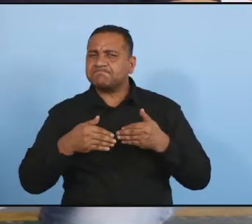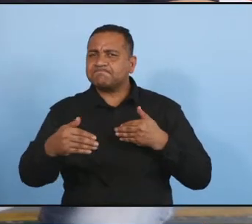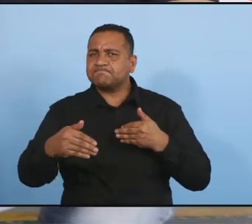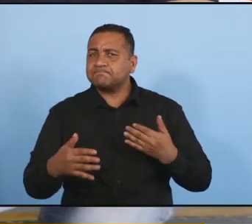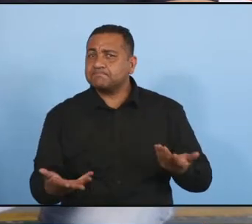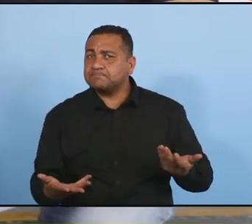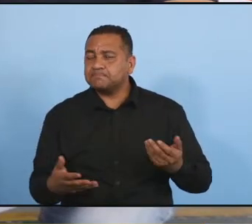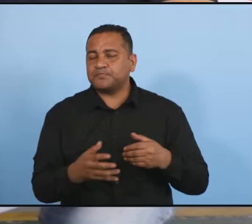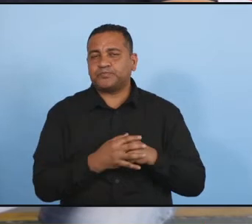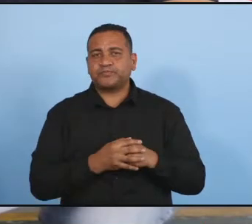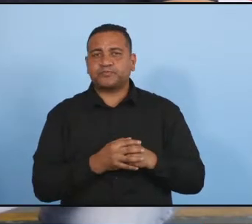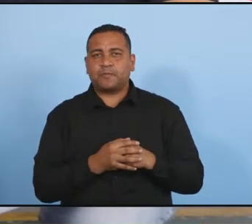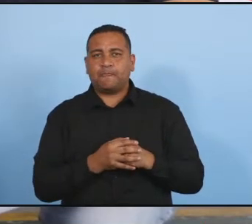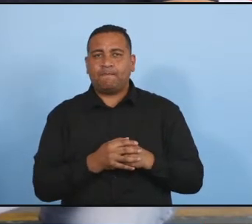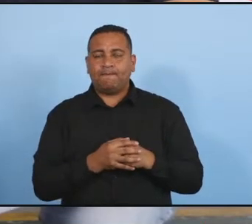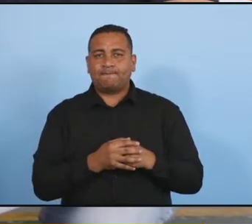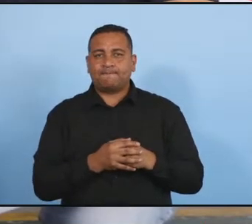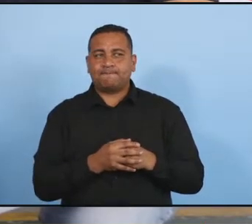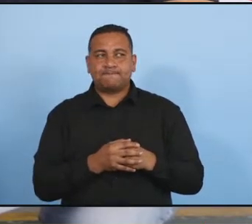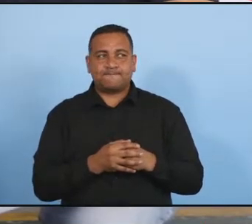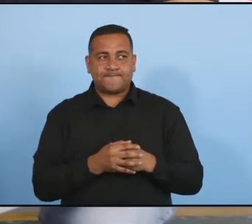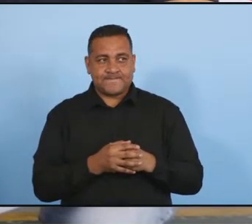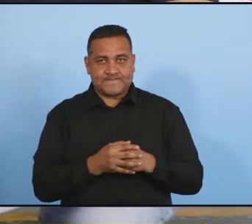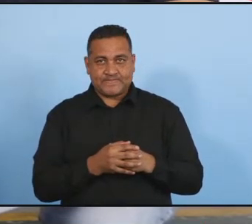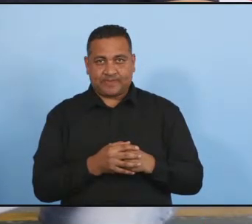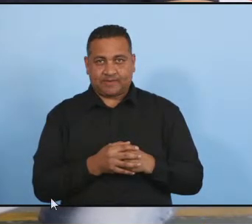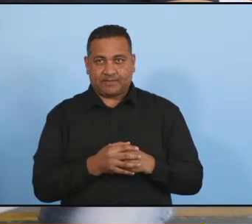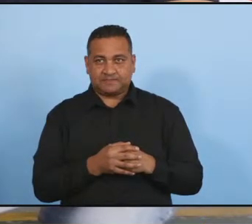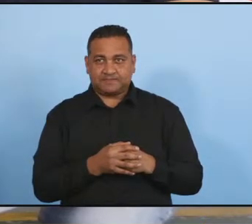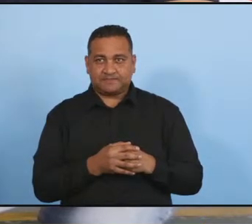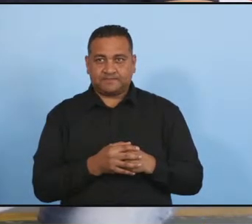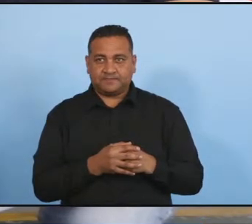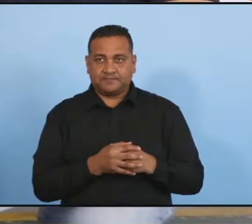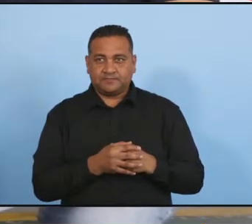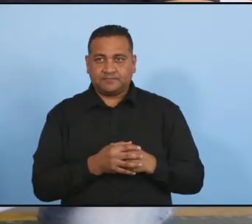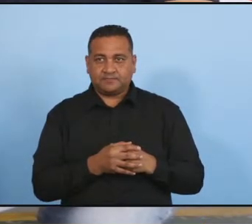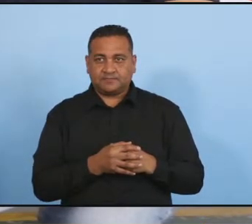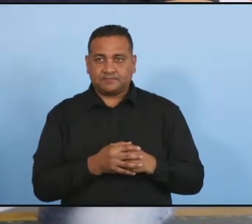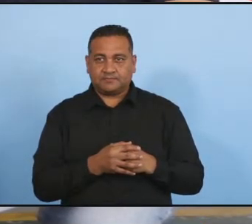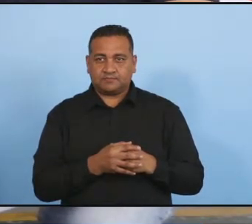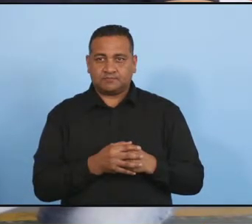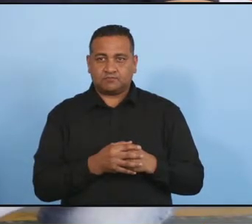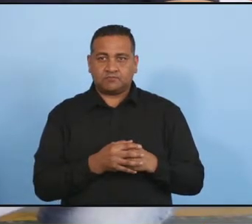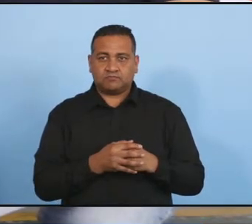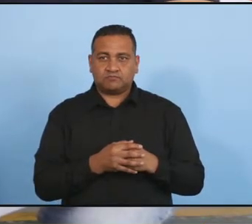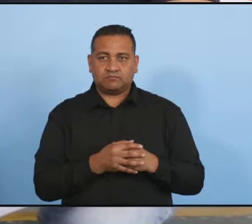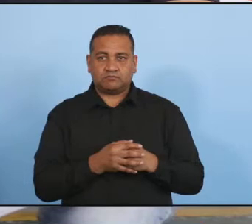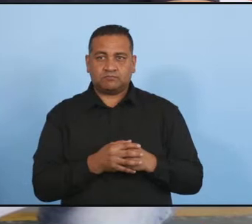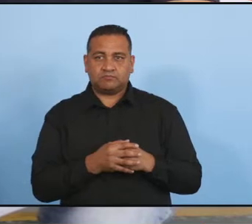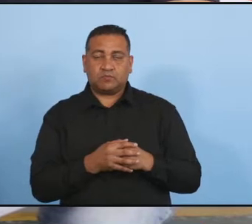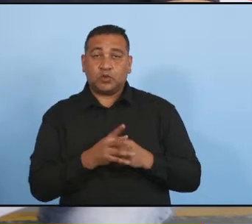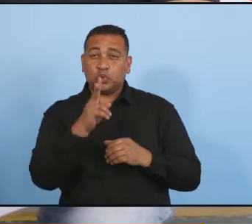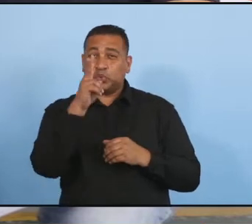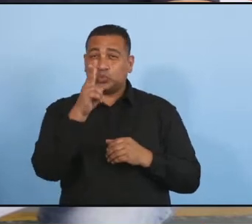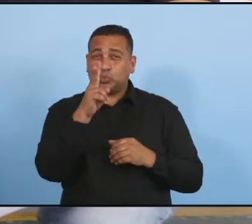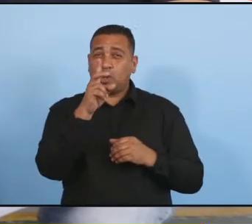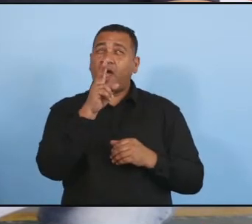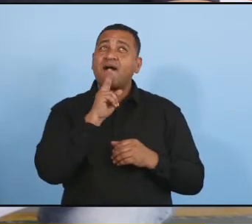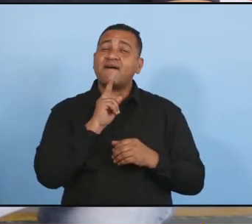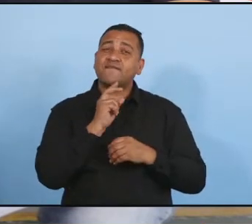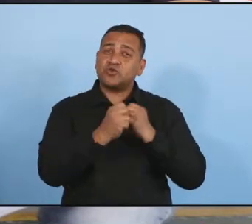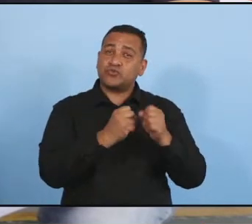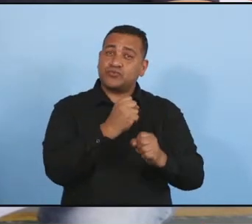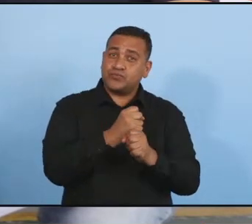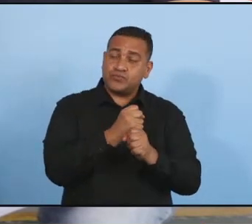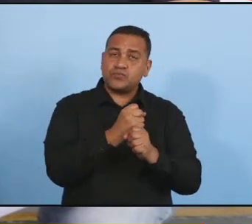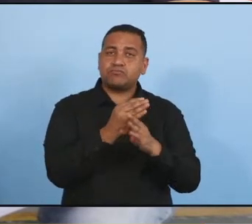It is basically 2 years, 2.5 to 3 years. Oh wow. They're coming to the college for the first